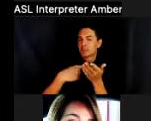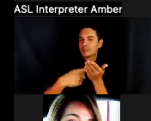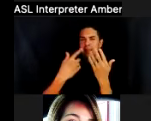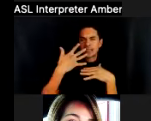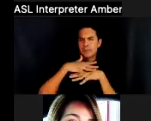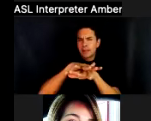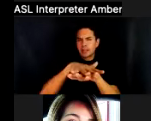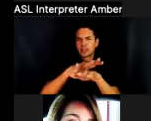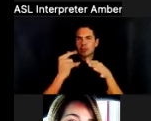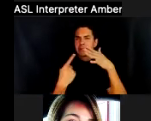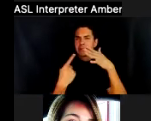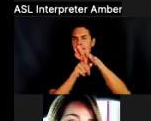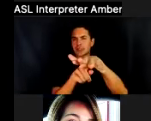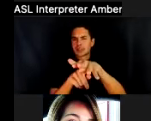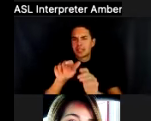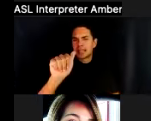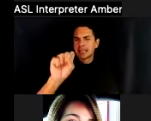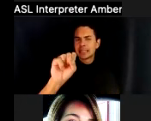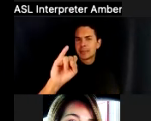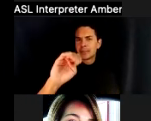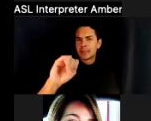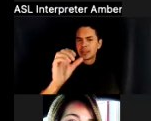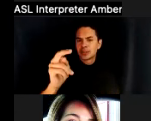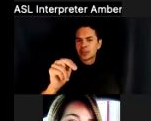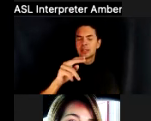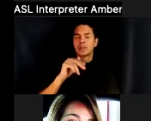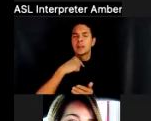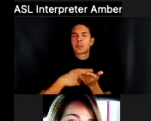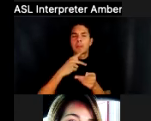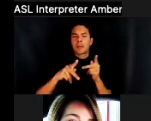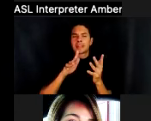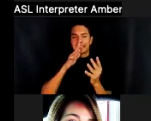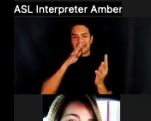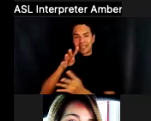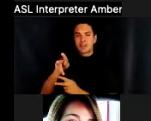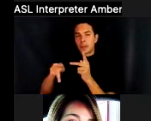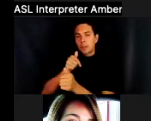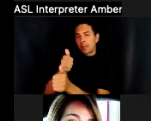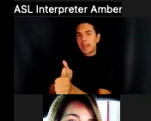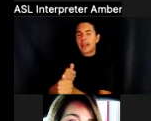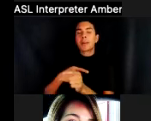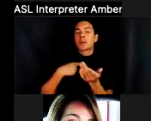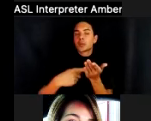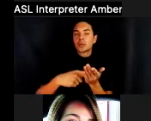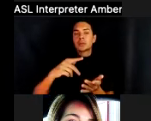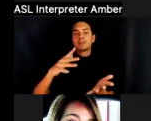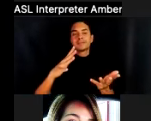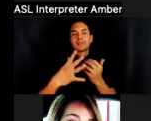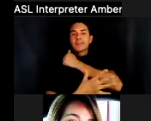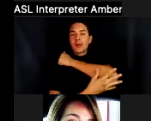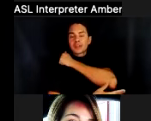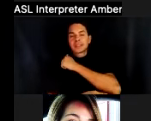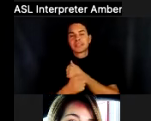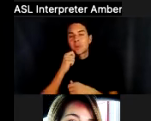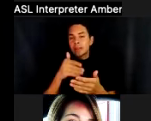like we're not leaving people behind, and understanding like the impacts of poverty and racism,